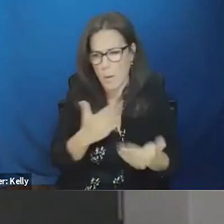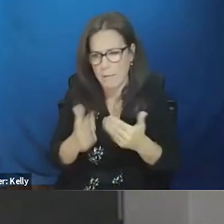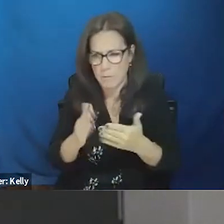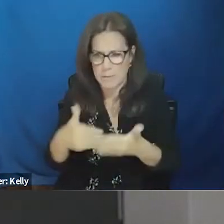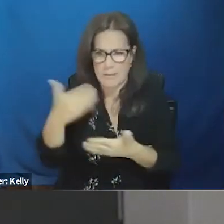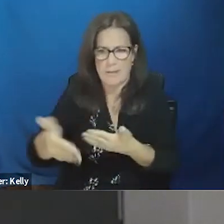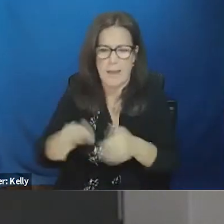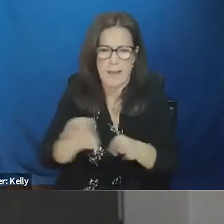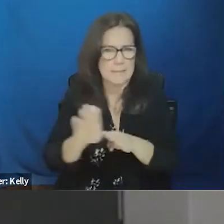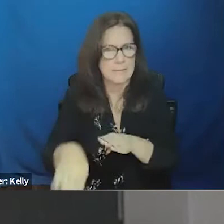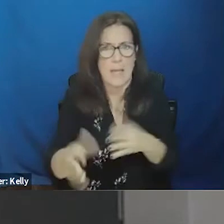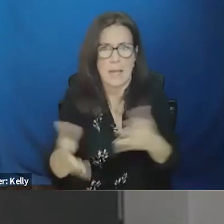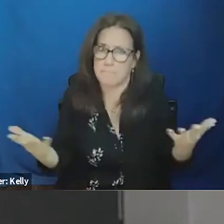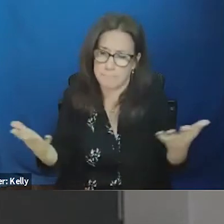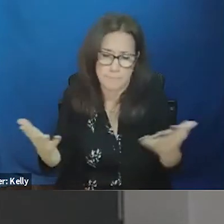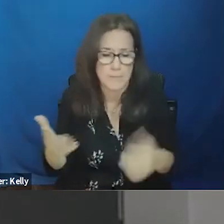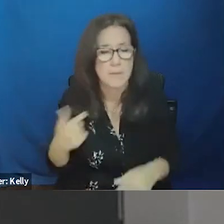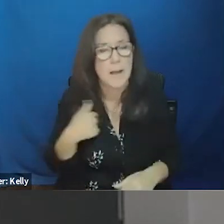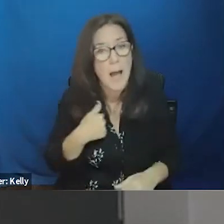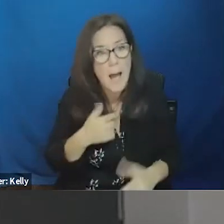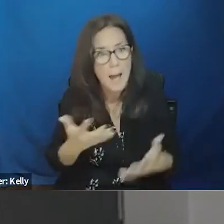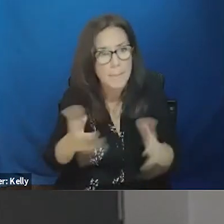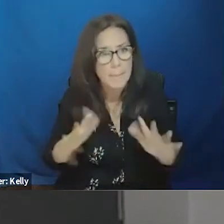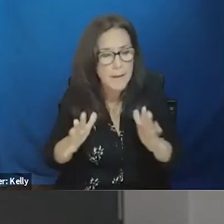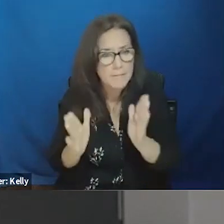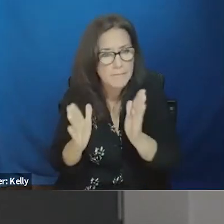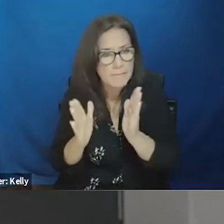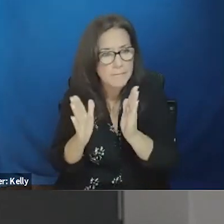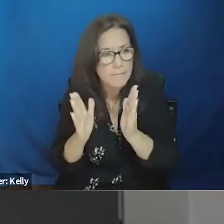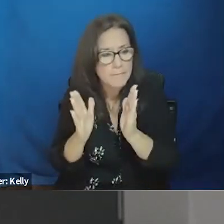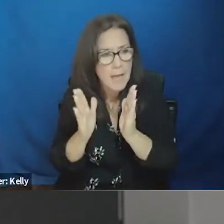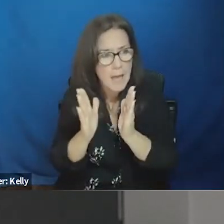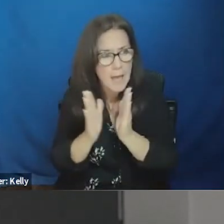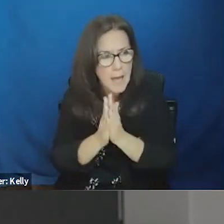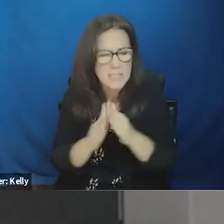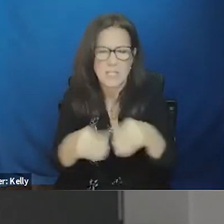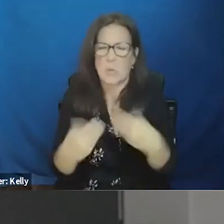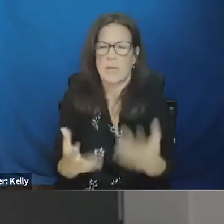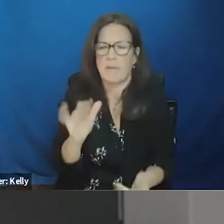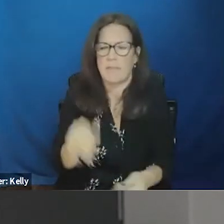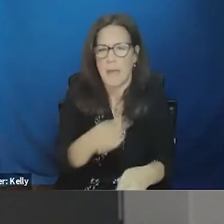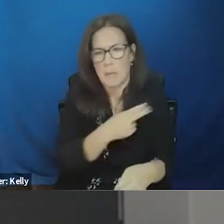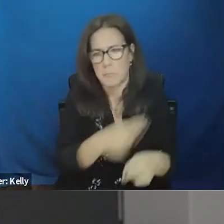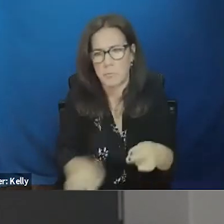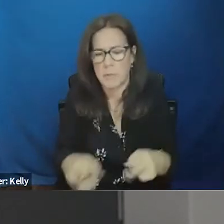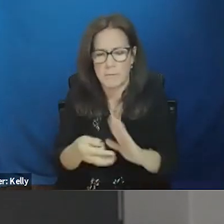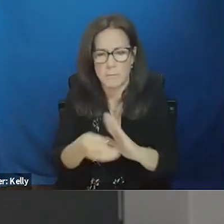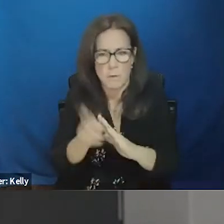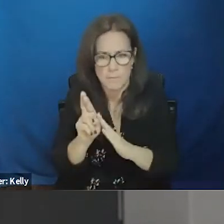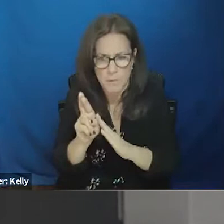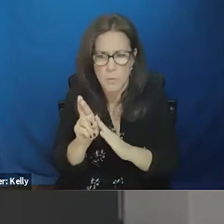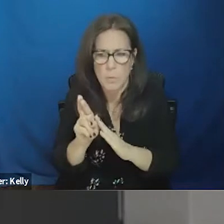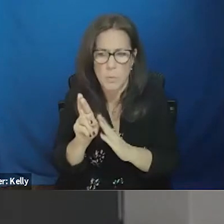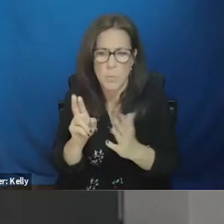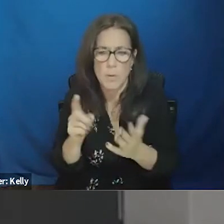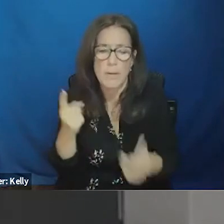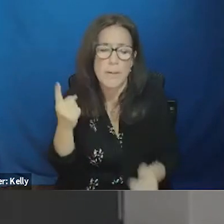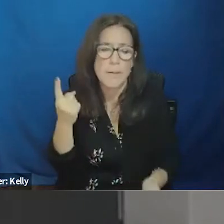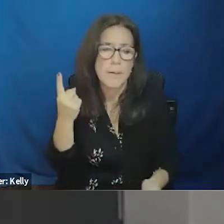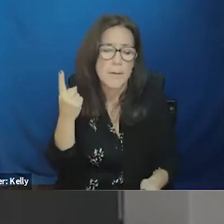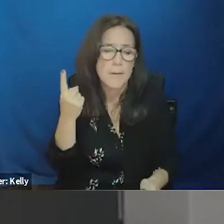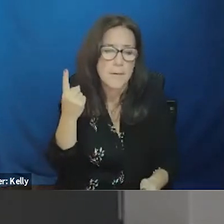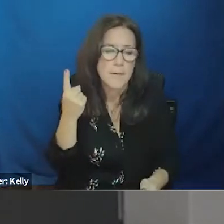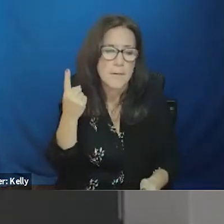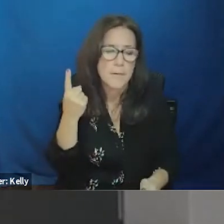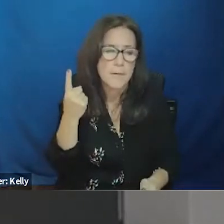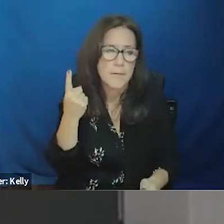again, I'm asking this and sort of giving this brief review in the spirit of conveying the desire